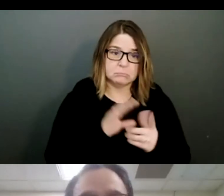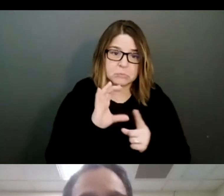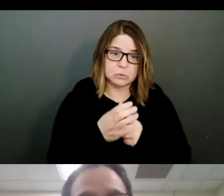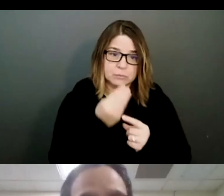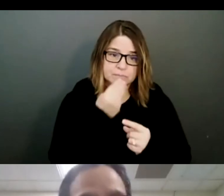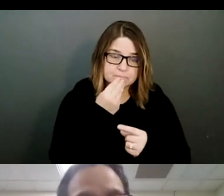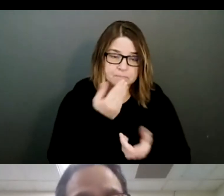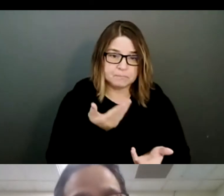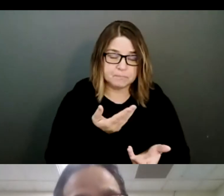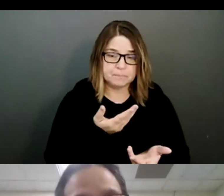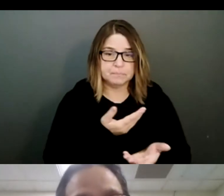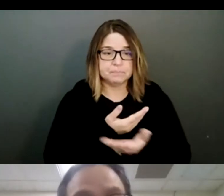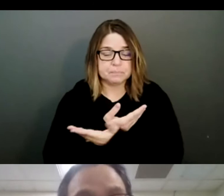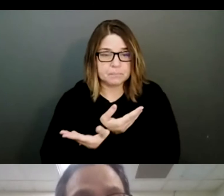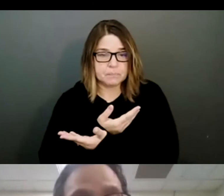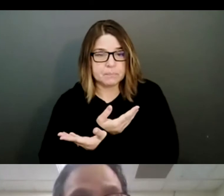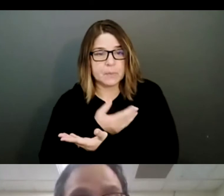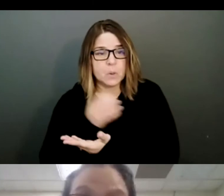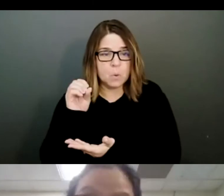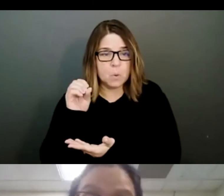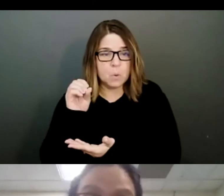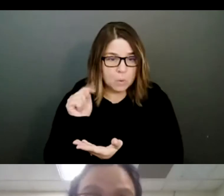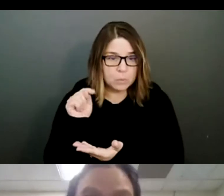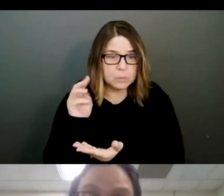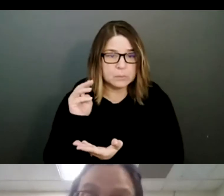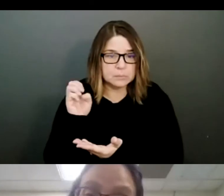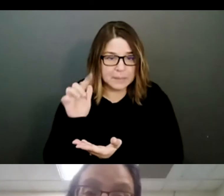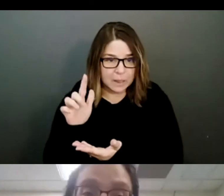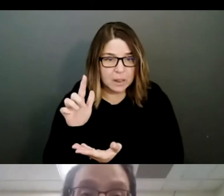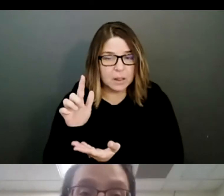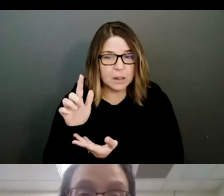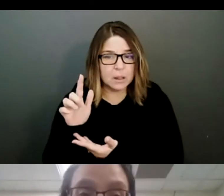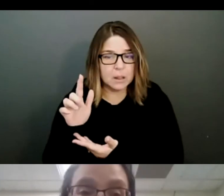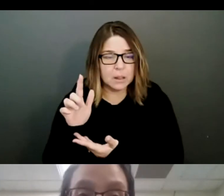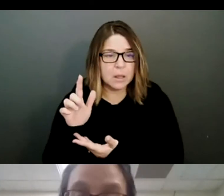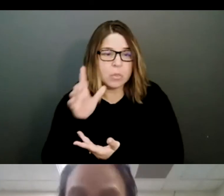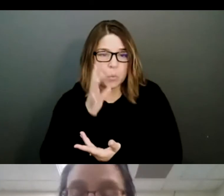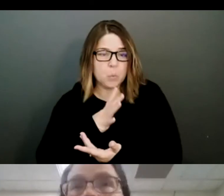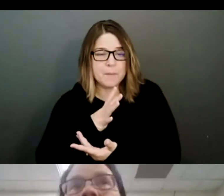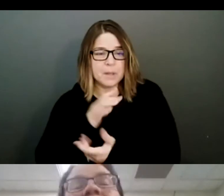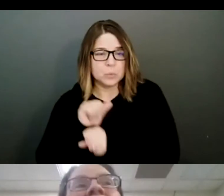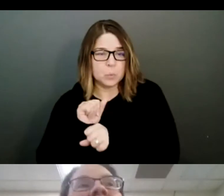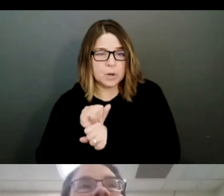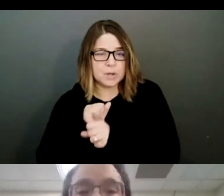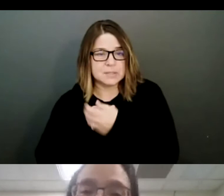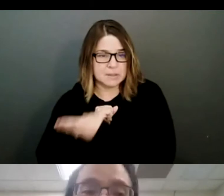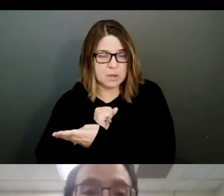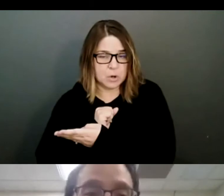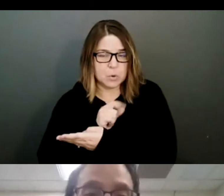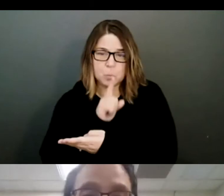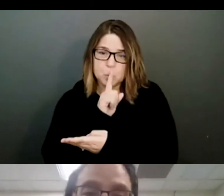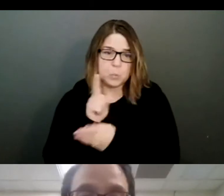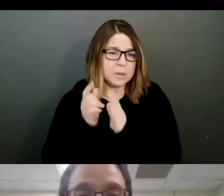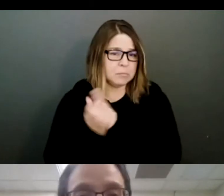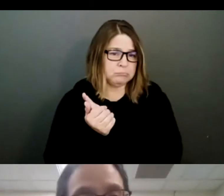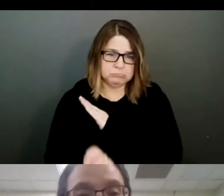Let them have oatmeal. In the gal that lives there or works there is really good at